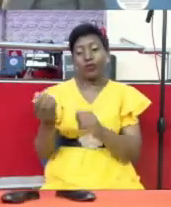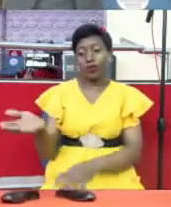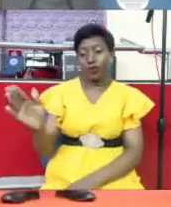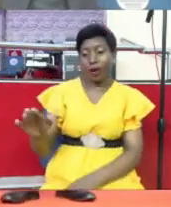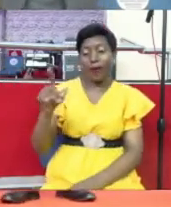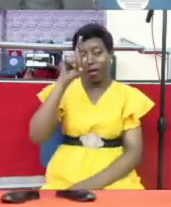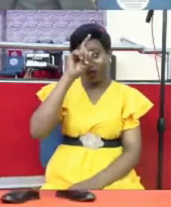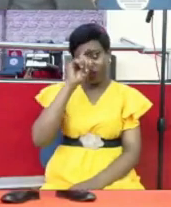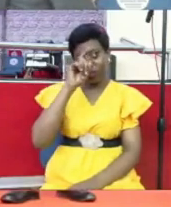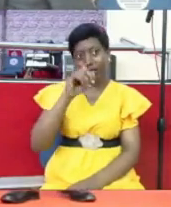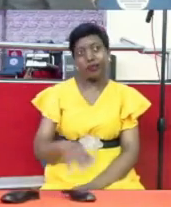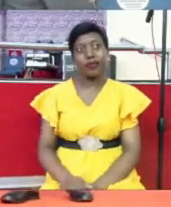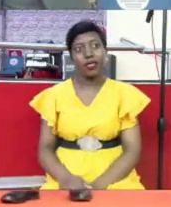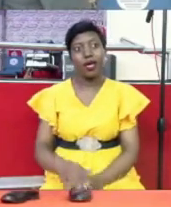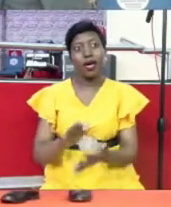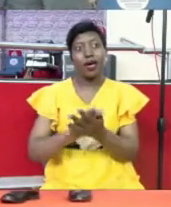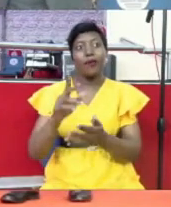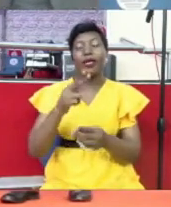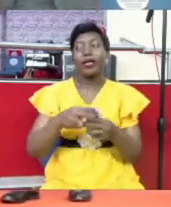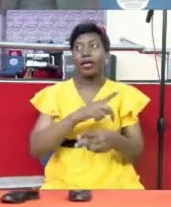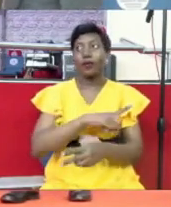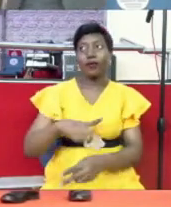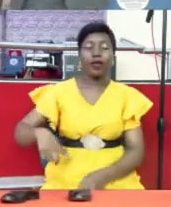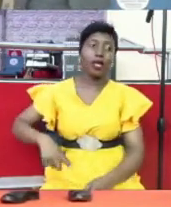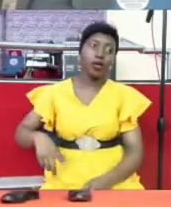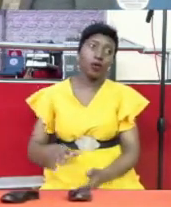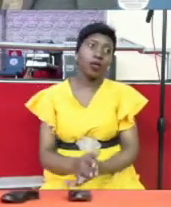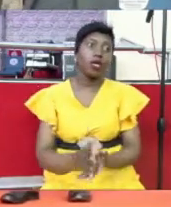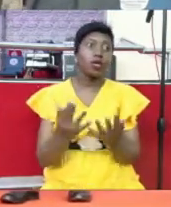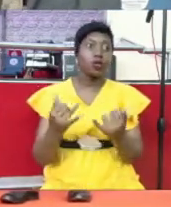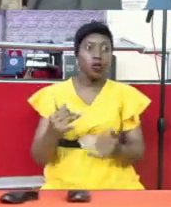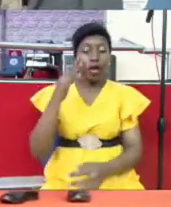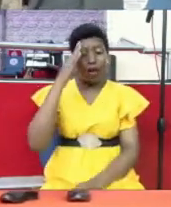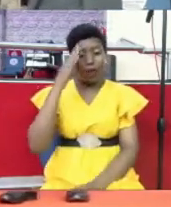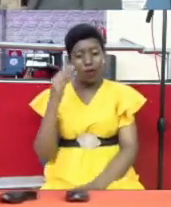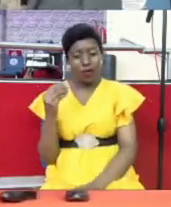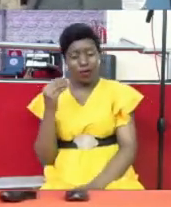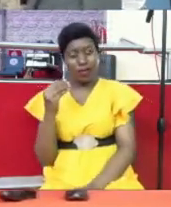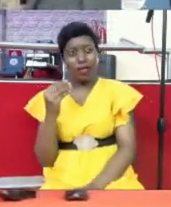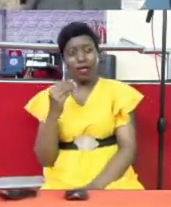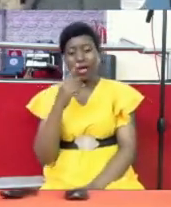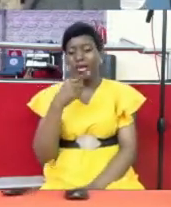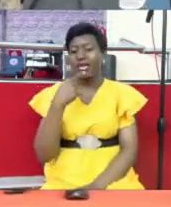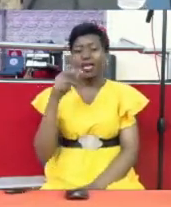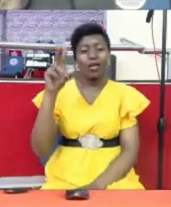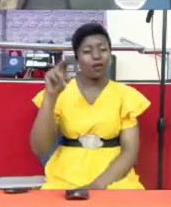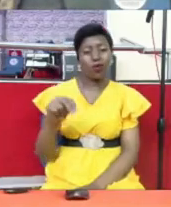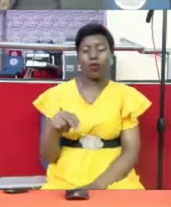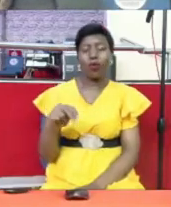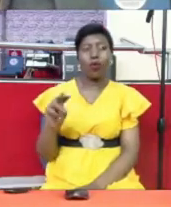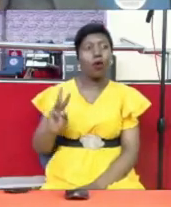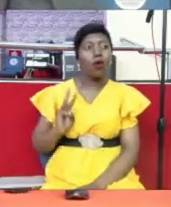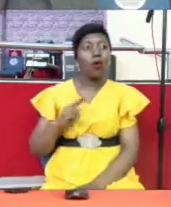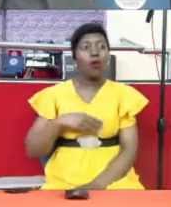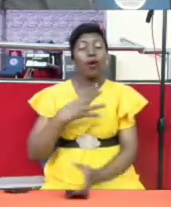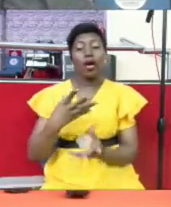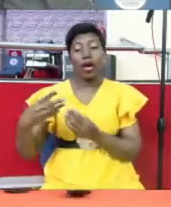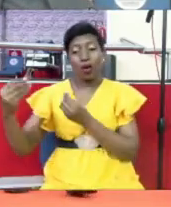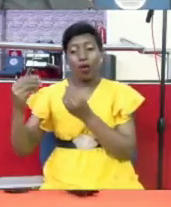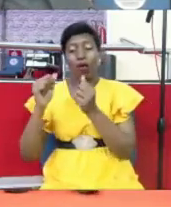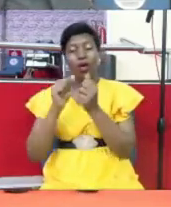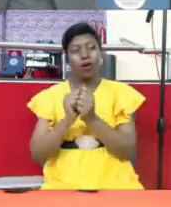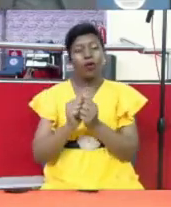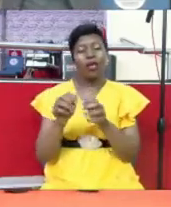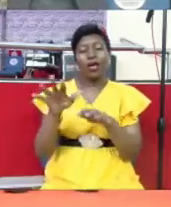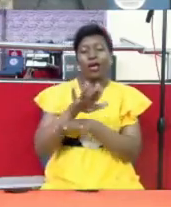Egypt. Praise the name of the Lord. So Moses comes to a point when he says, no, we are going with our children and